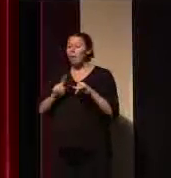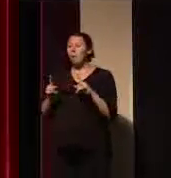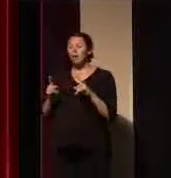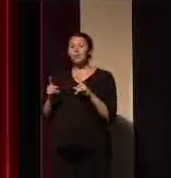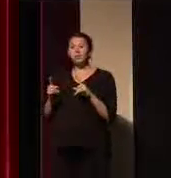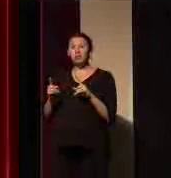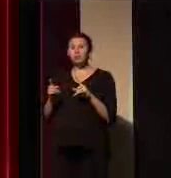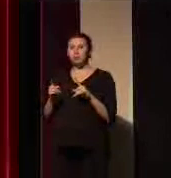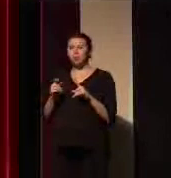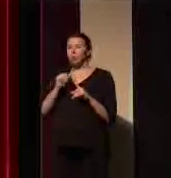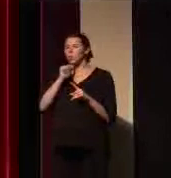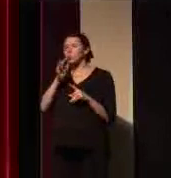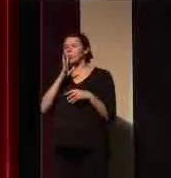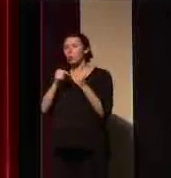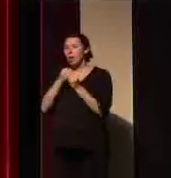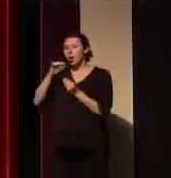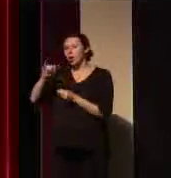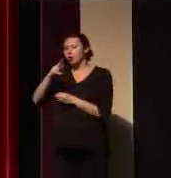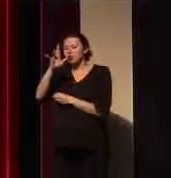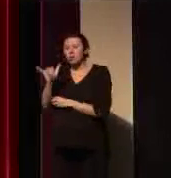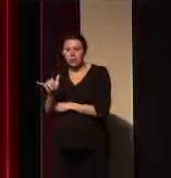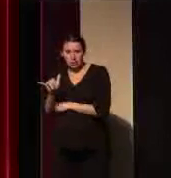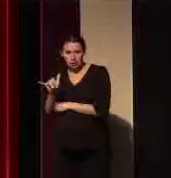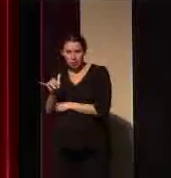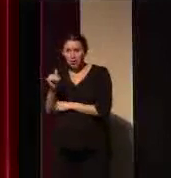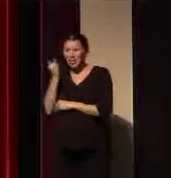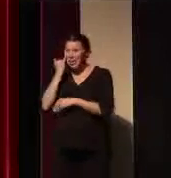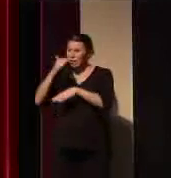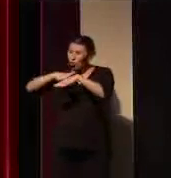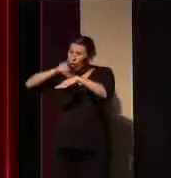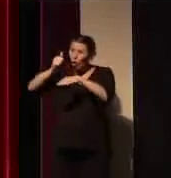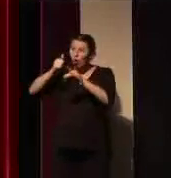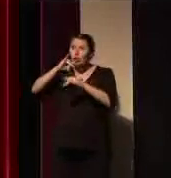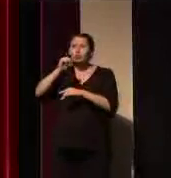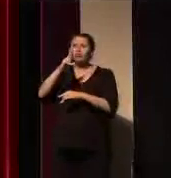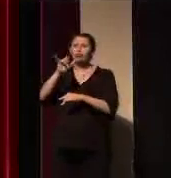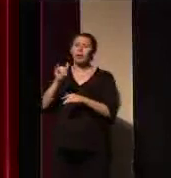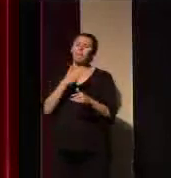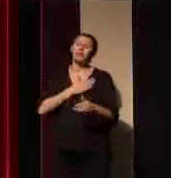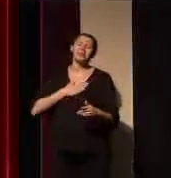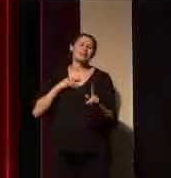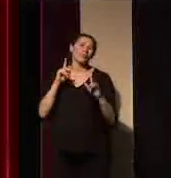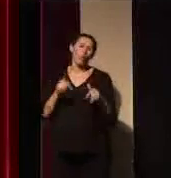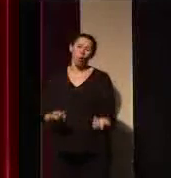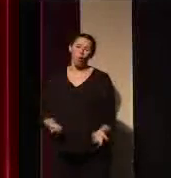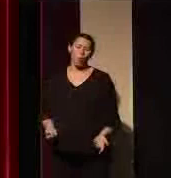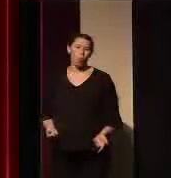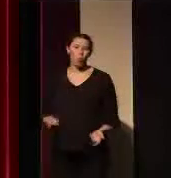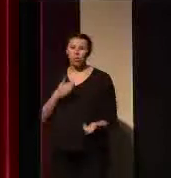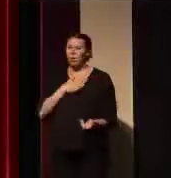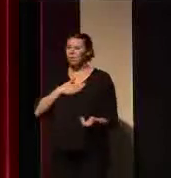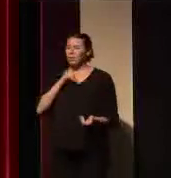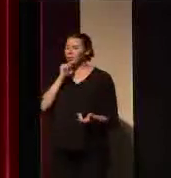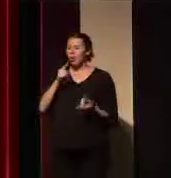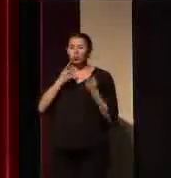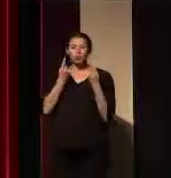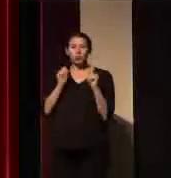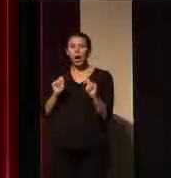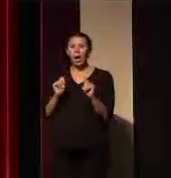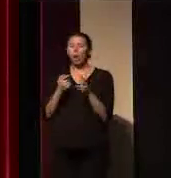For those who do get called to juries, please go. Please don't try to get out of it. Please